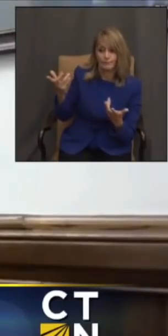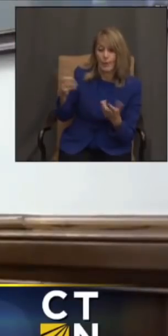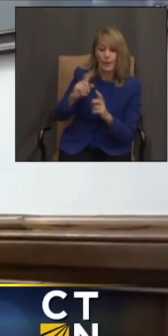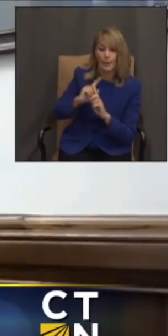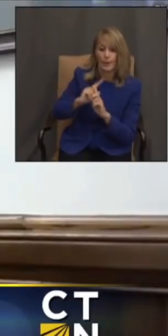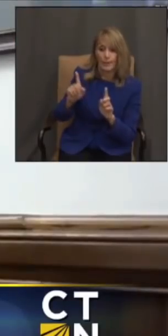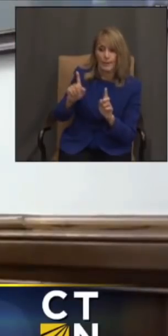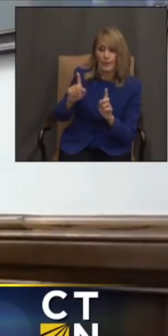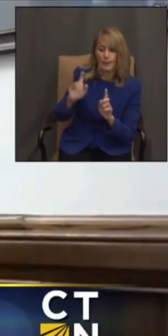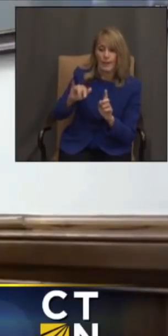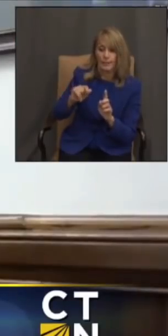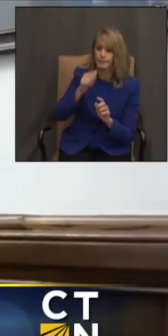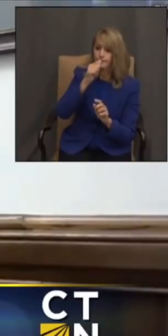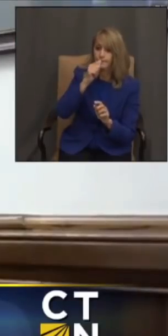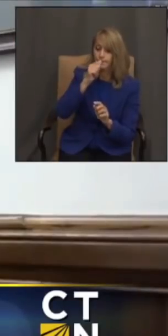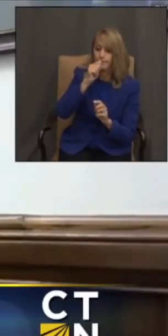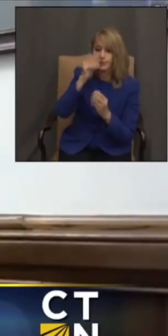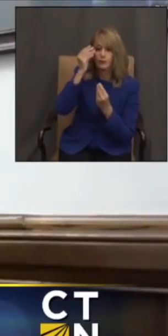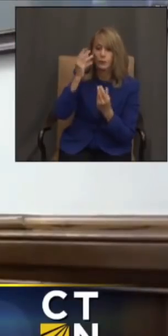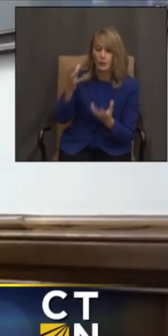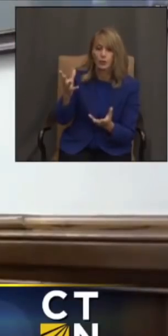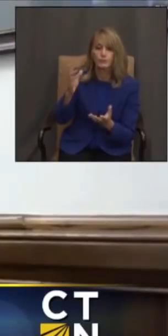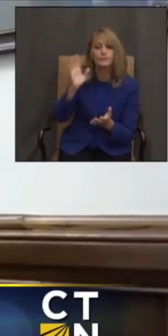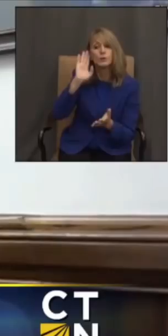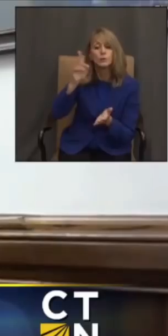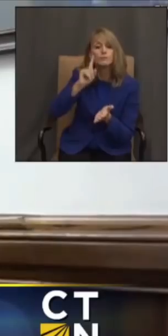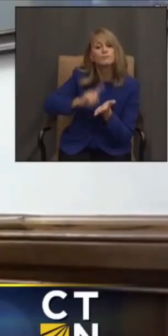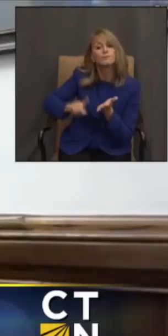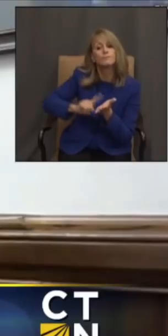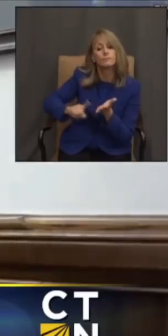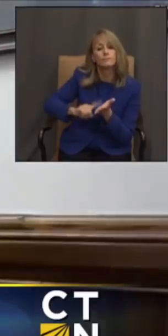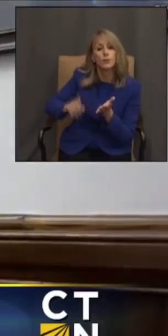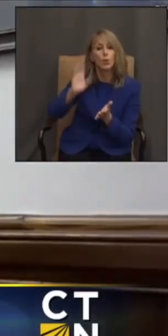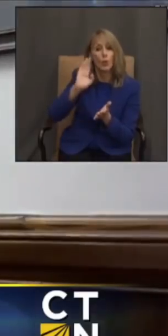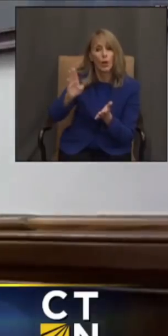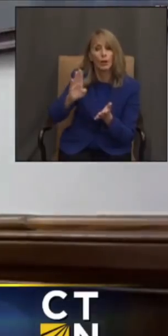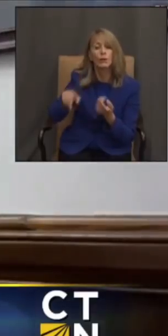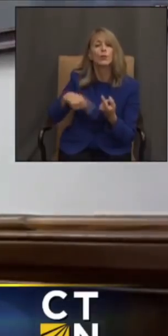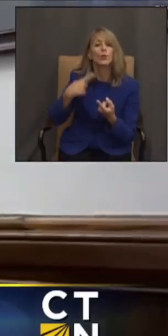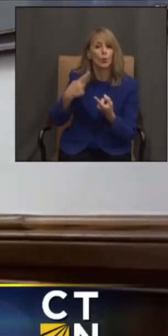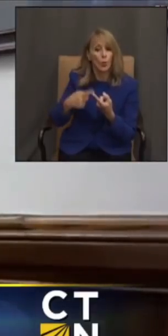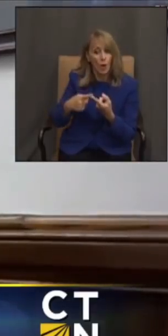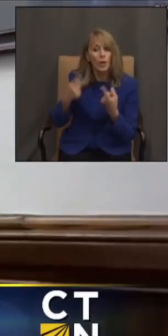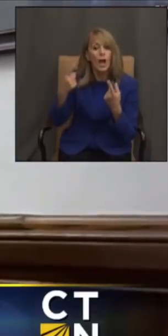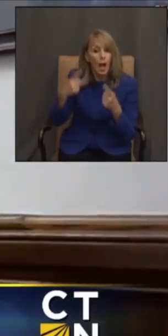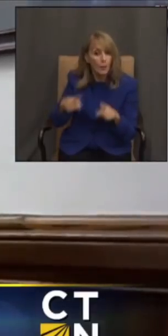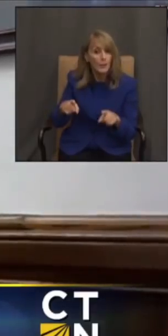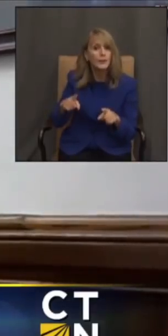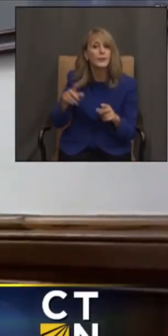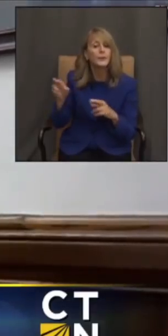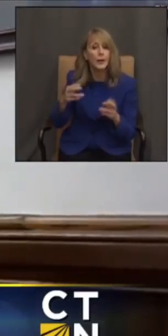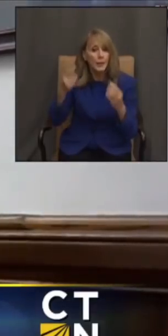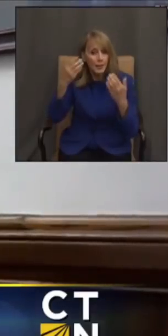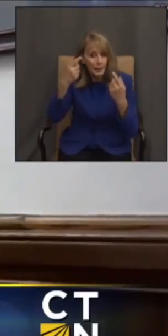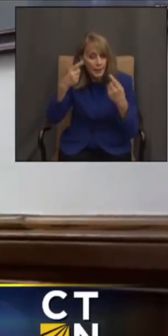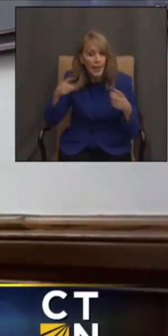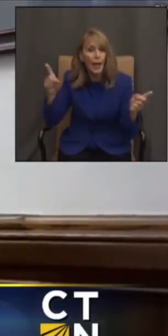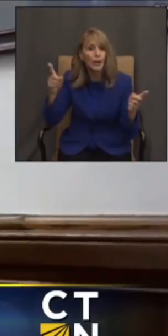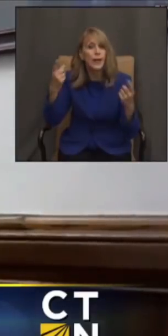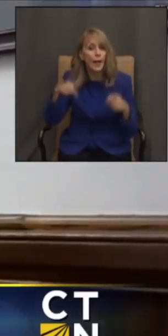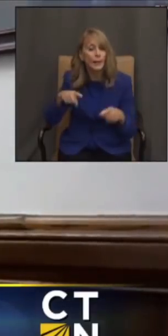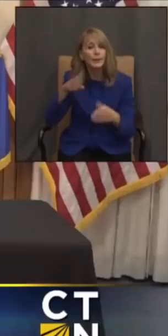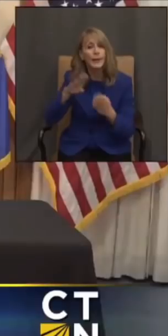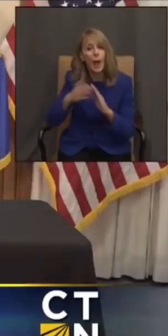know the investigation is still ongoing, and as there's more to be provided, it will come out of the state police and Commissioner Ravella and Colonel